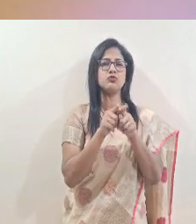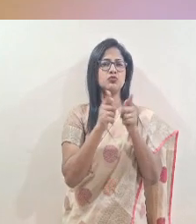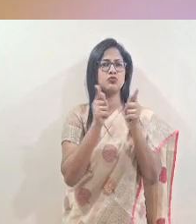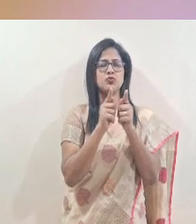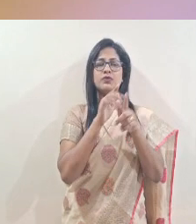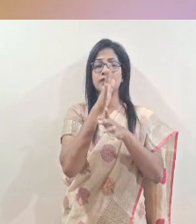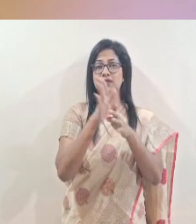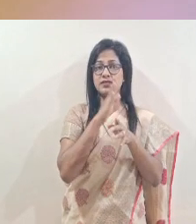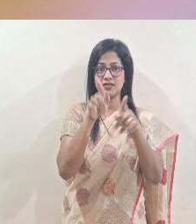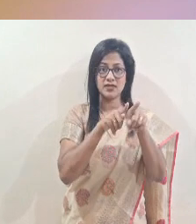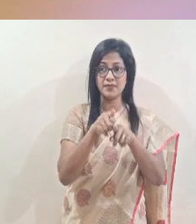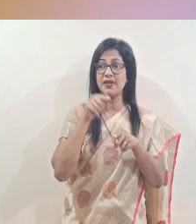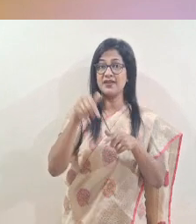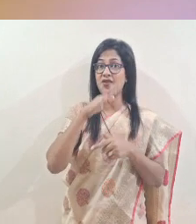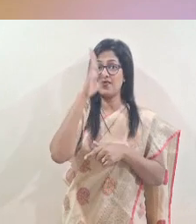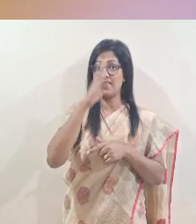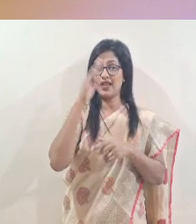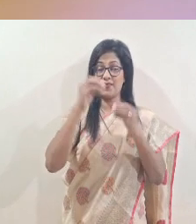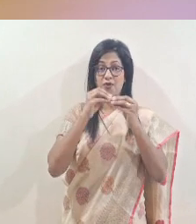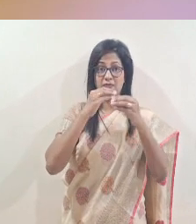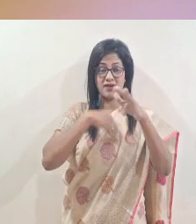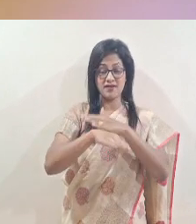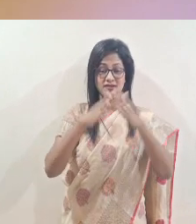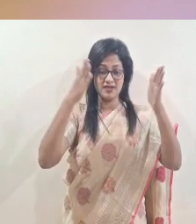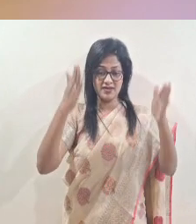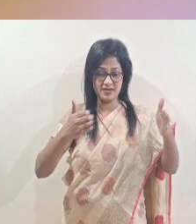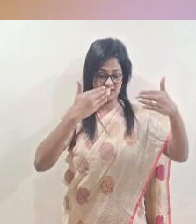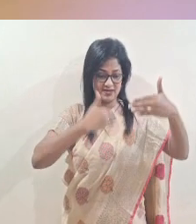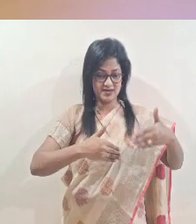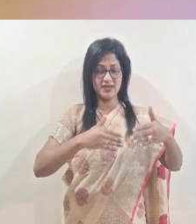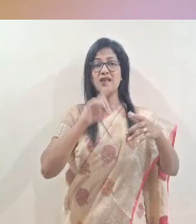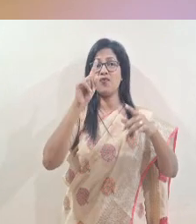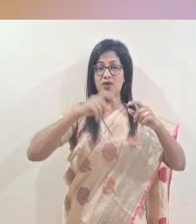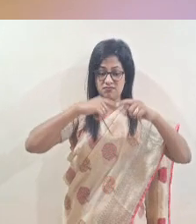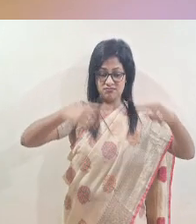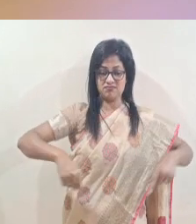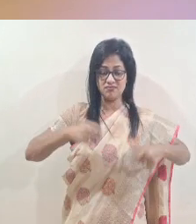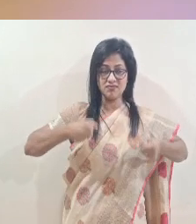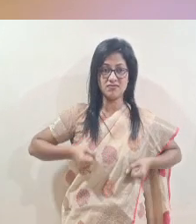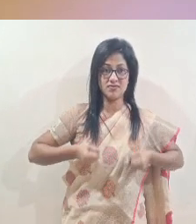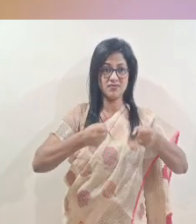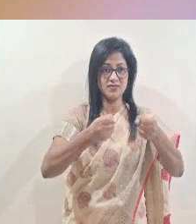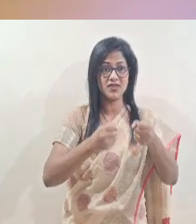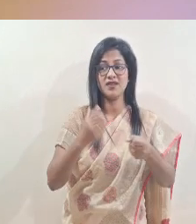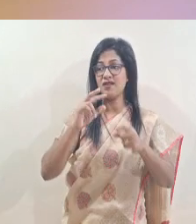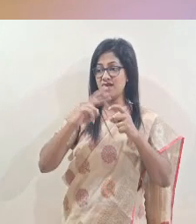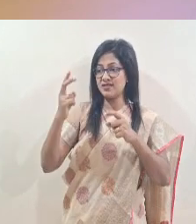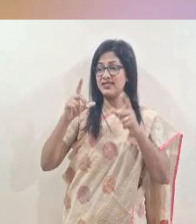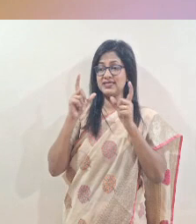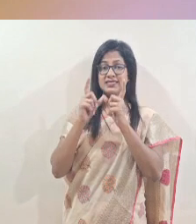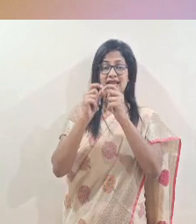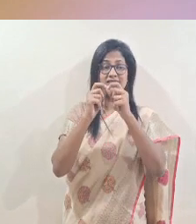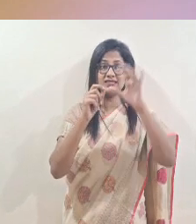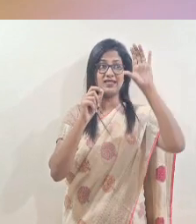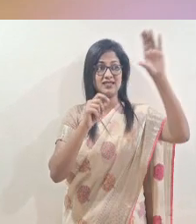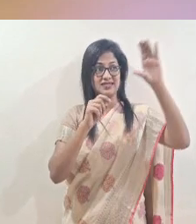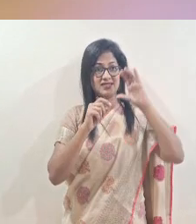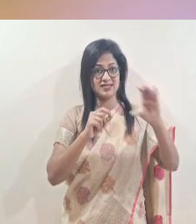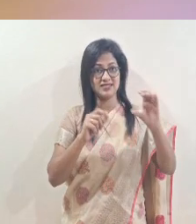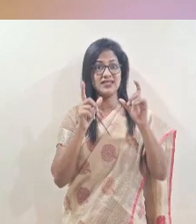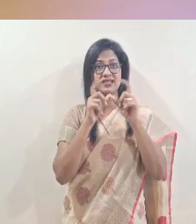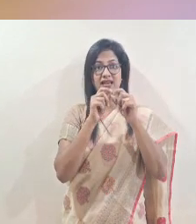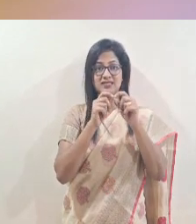the current rail coaches of Mumbai actually bear two signs, one on wheelchair, another uses a cancer sign, which is a zodiac